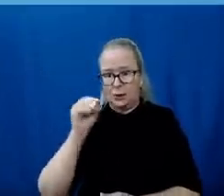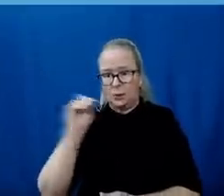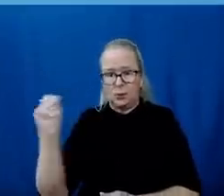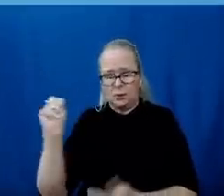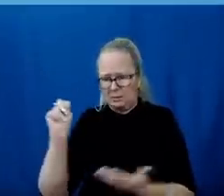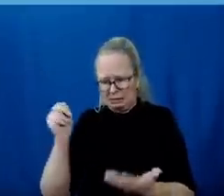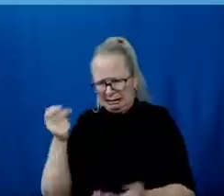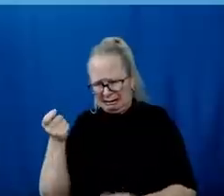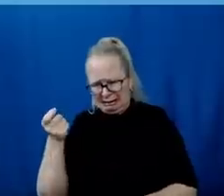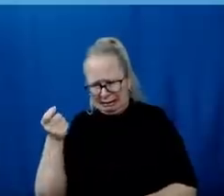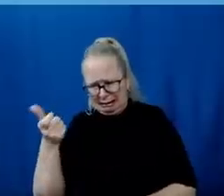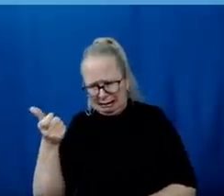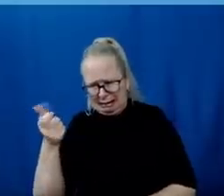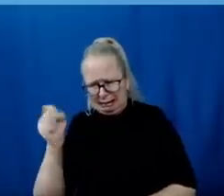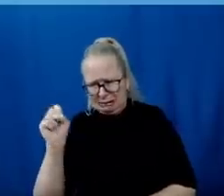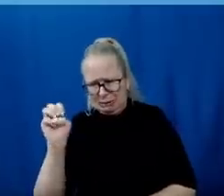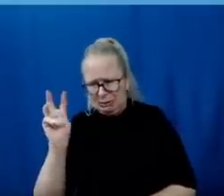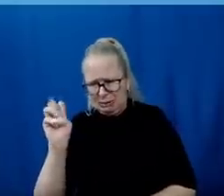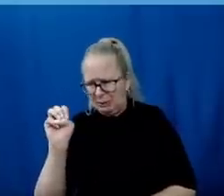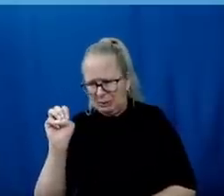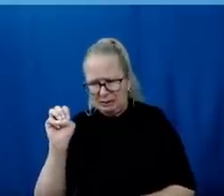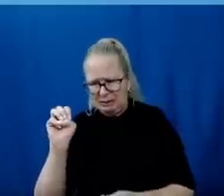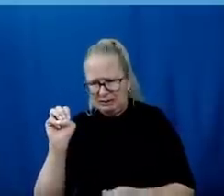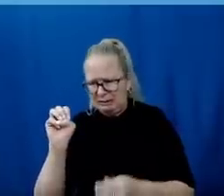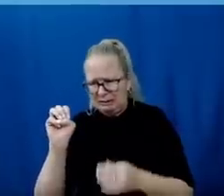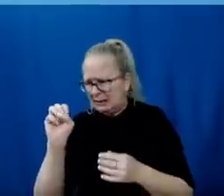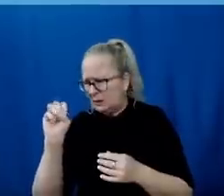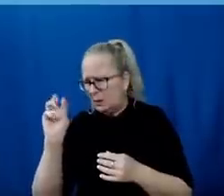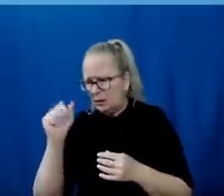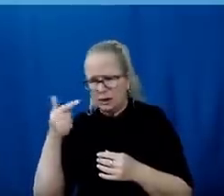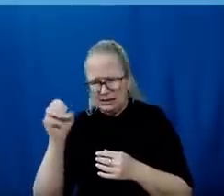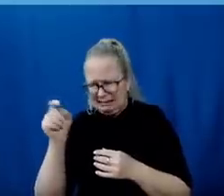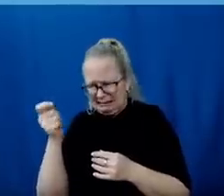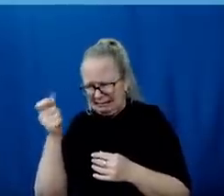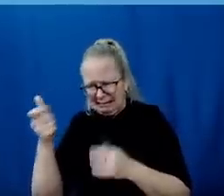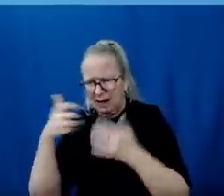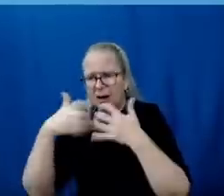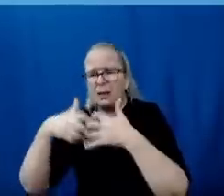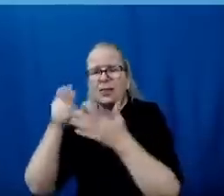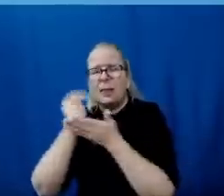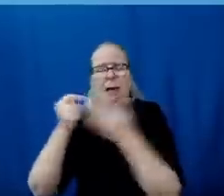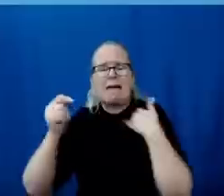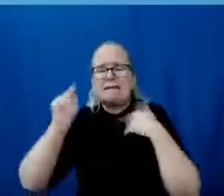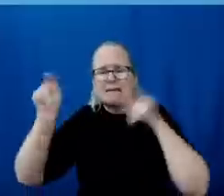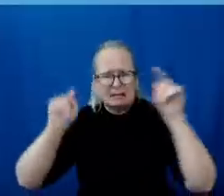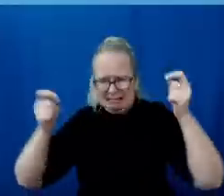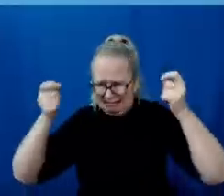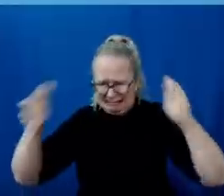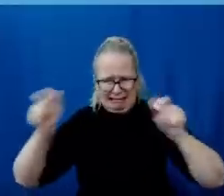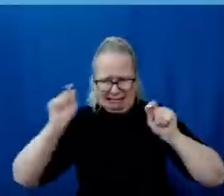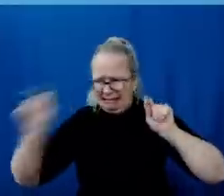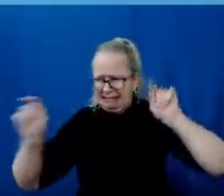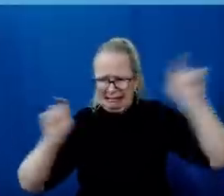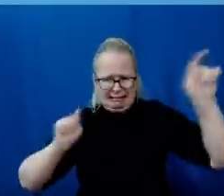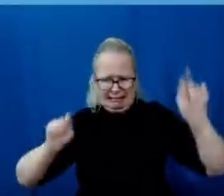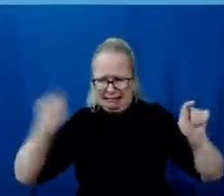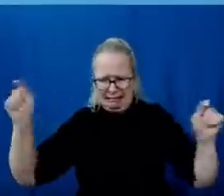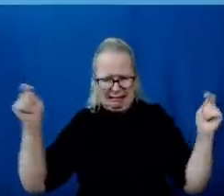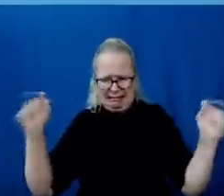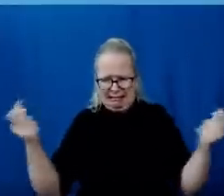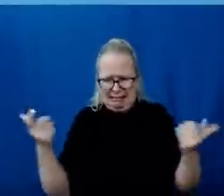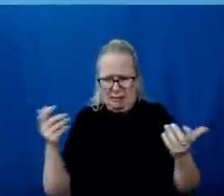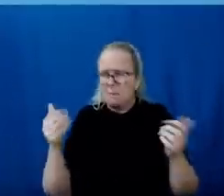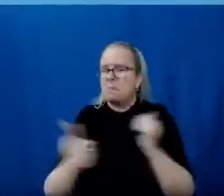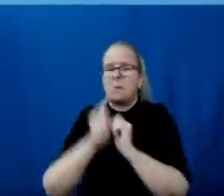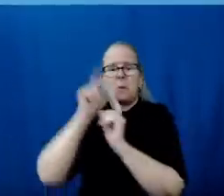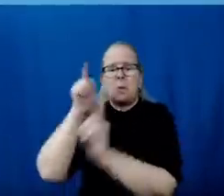very few sewage treatment plants out there. They're mostly in the small places. That's yeah, true. Yeah, all around you'll find them